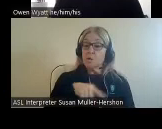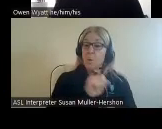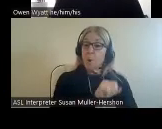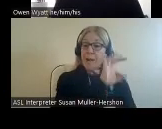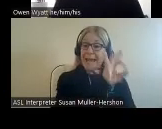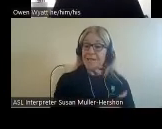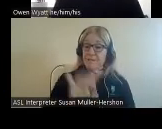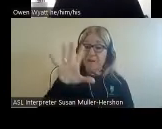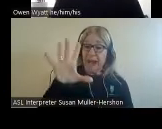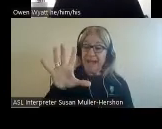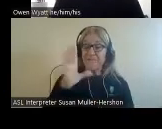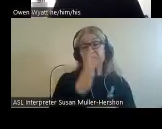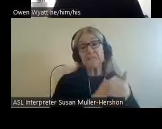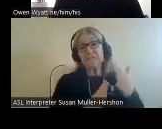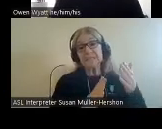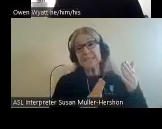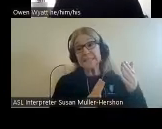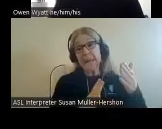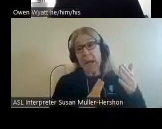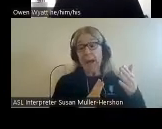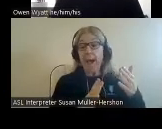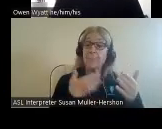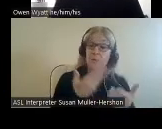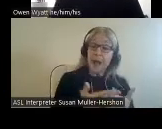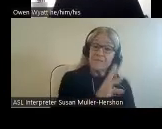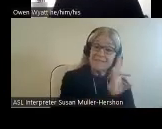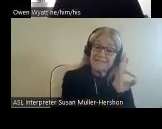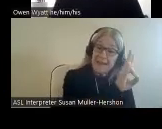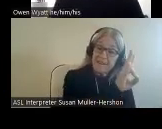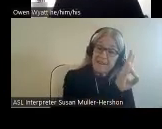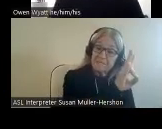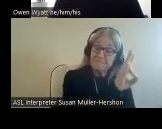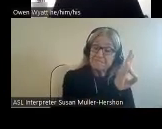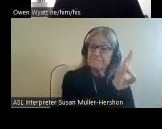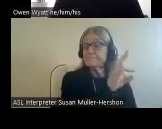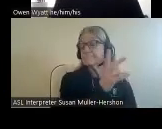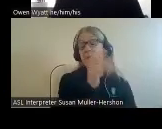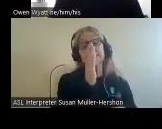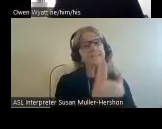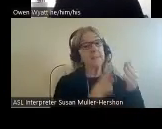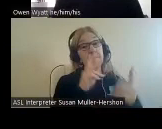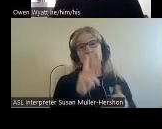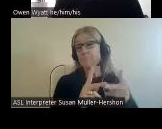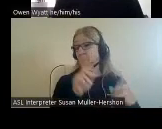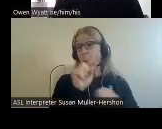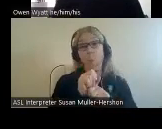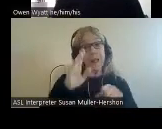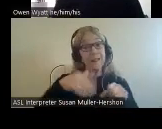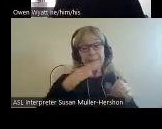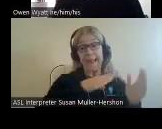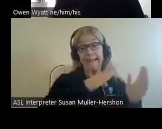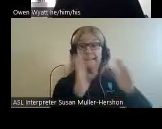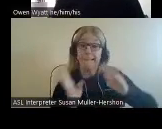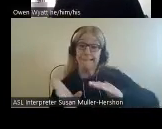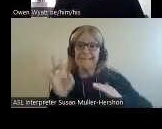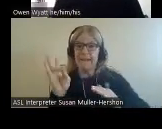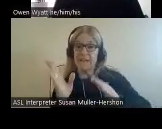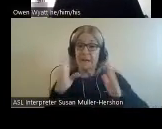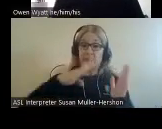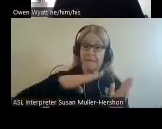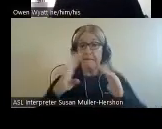us come in as early as 7 a.m. and some of us leave as late as 7 p.m. And that's to accommodate